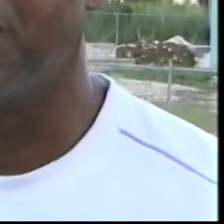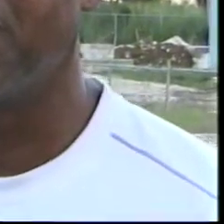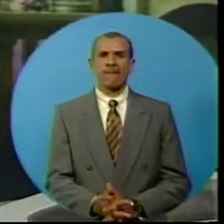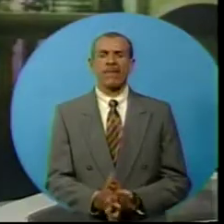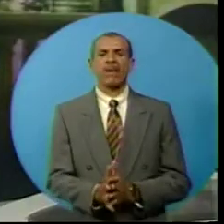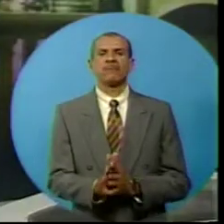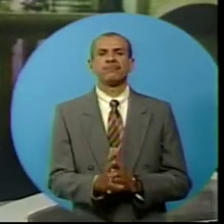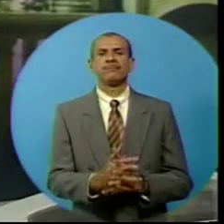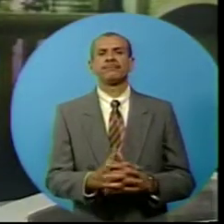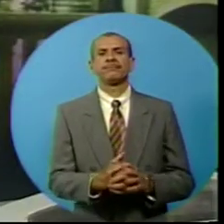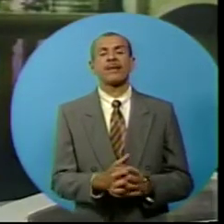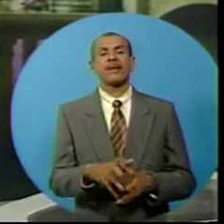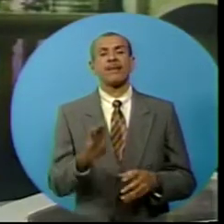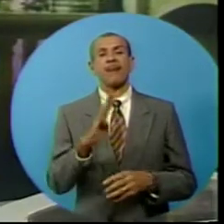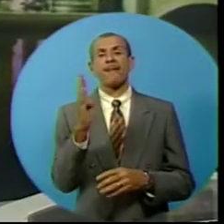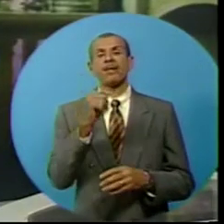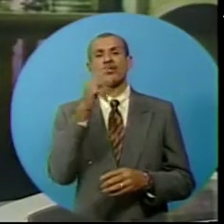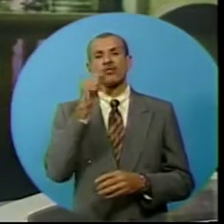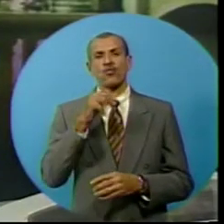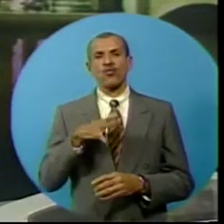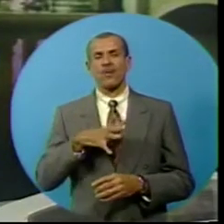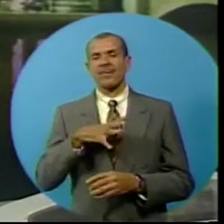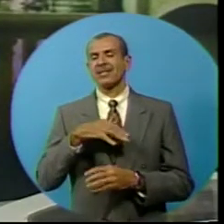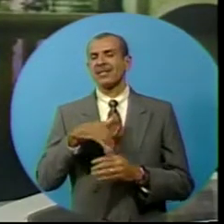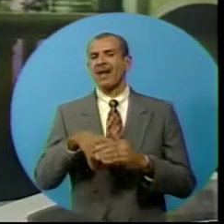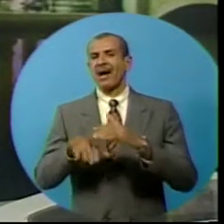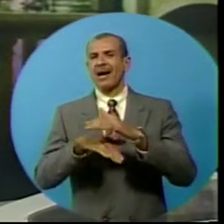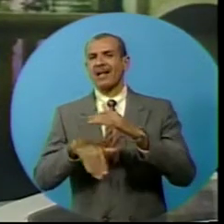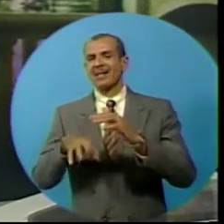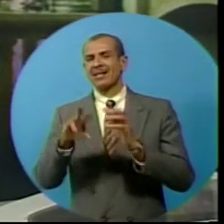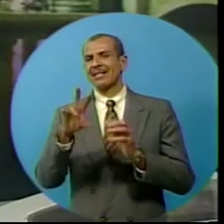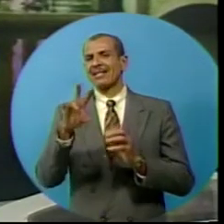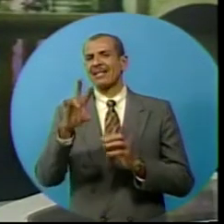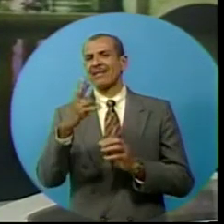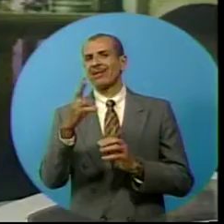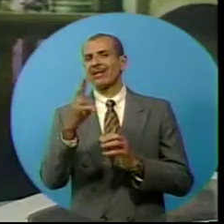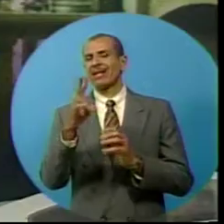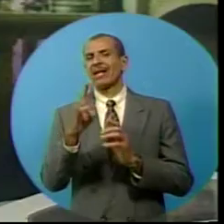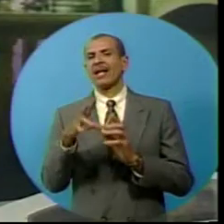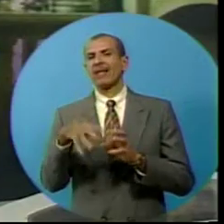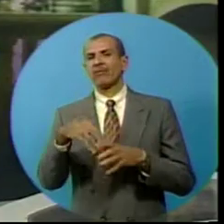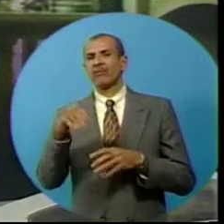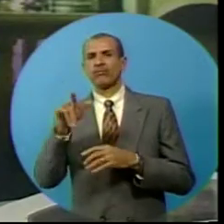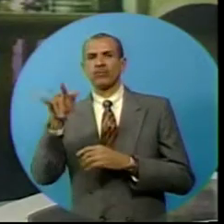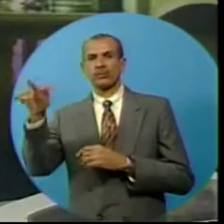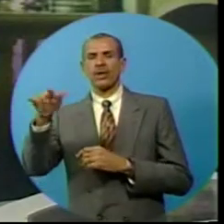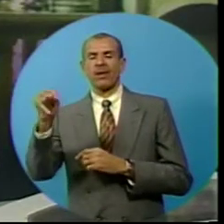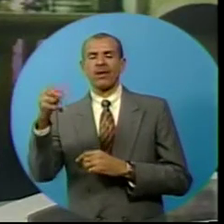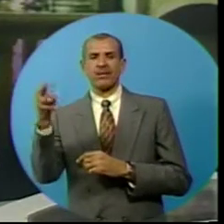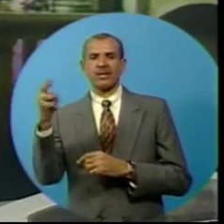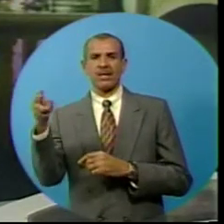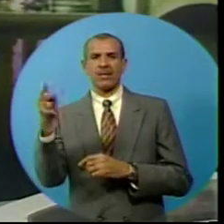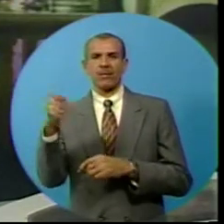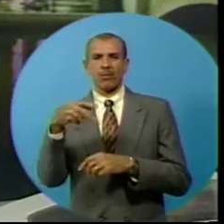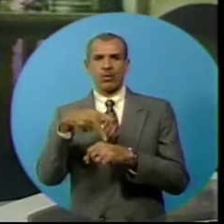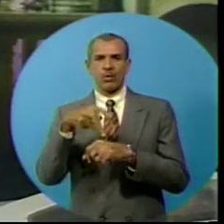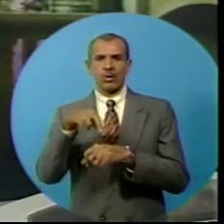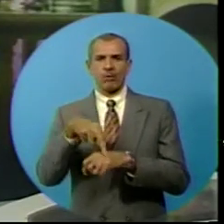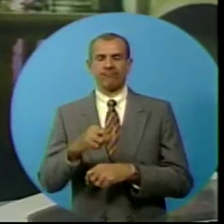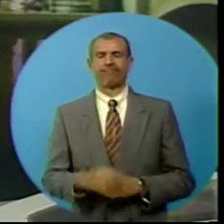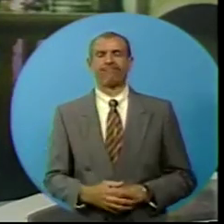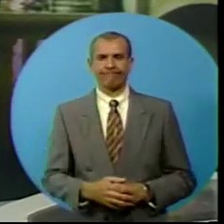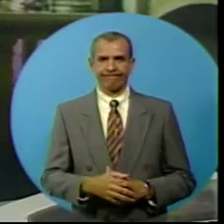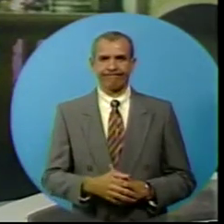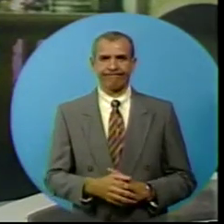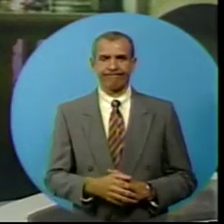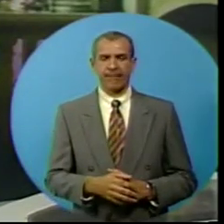so. The Barbados Women's Under-17 football team leaves for Puerto Rico on Thursday. The Barbados Olympic